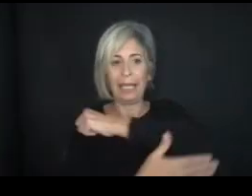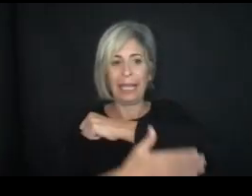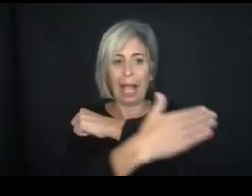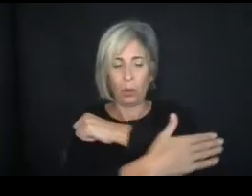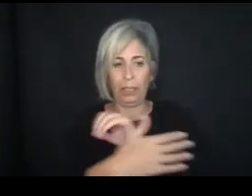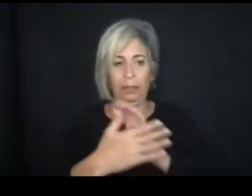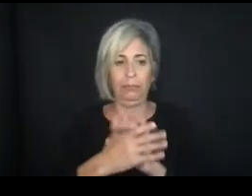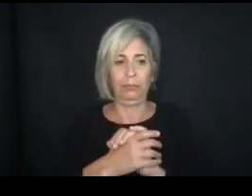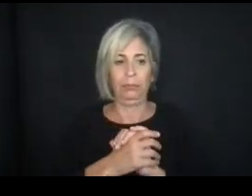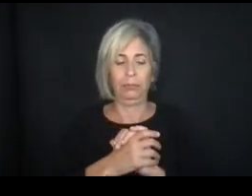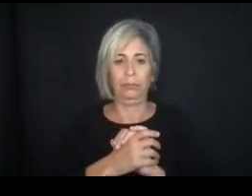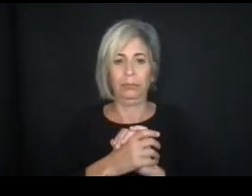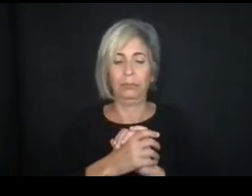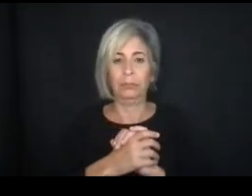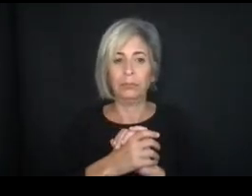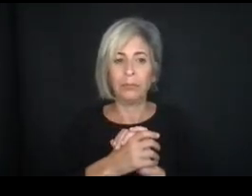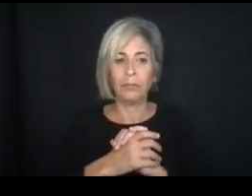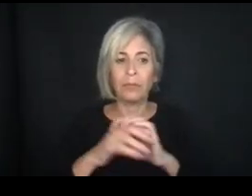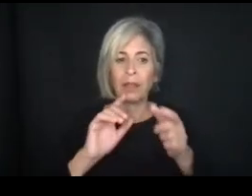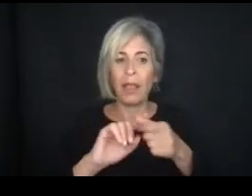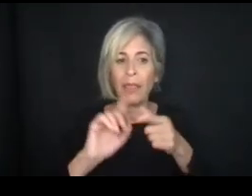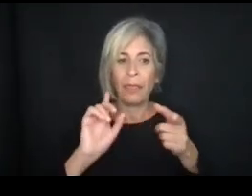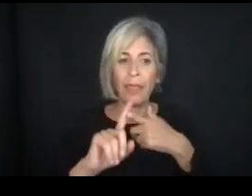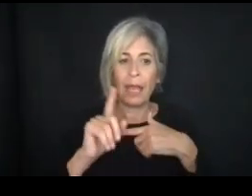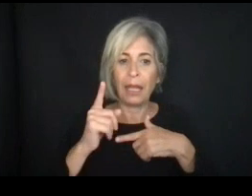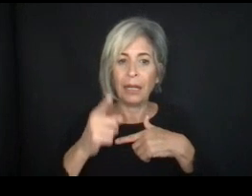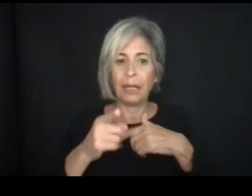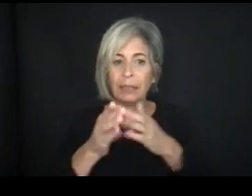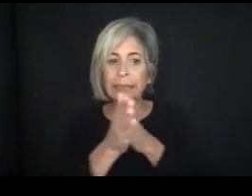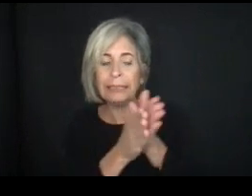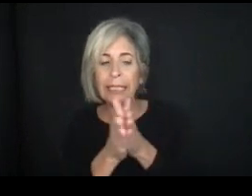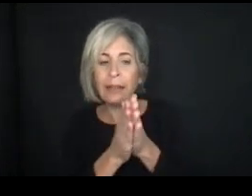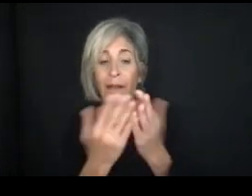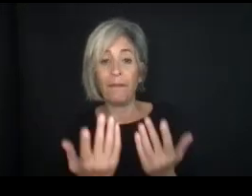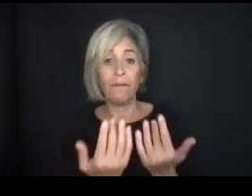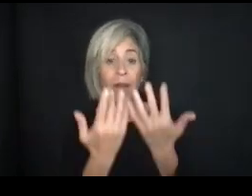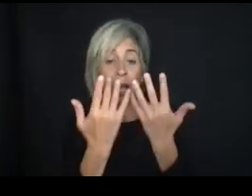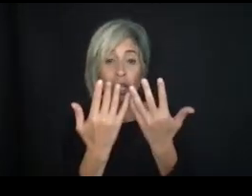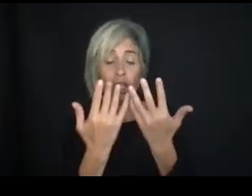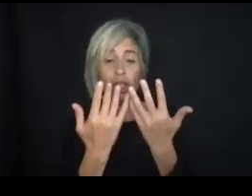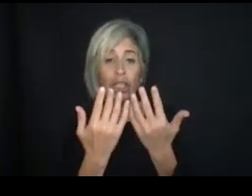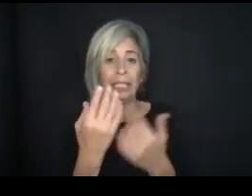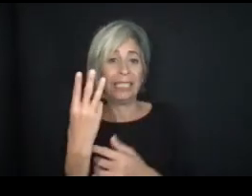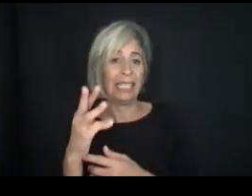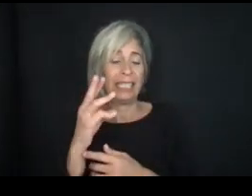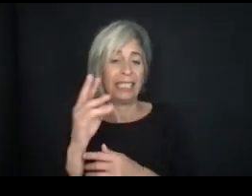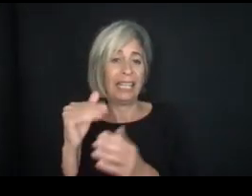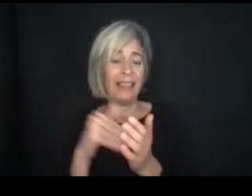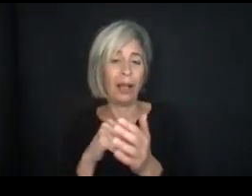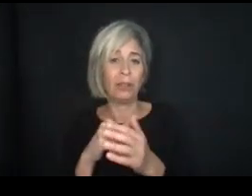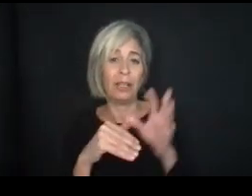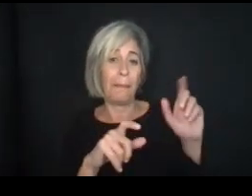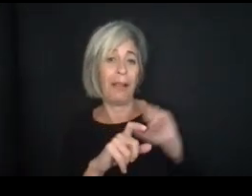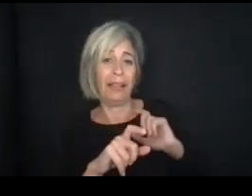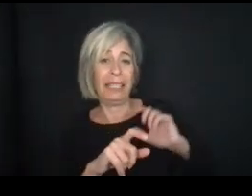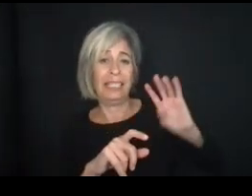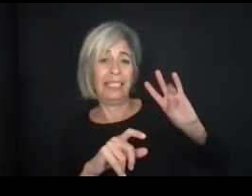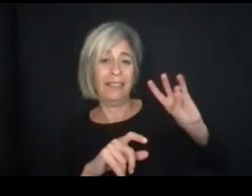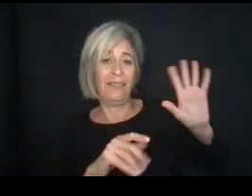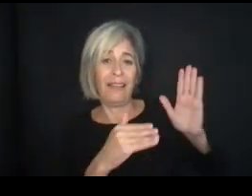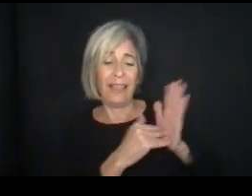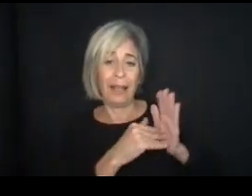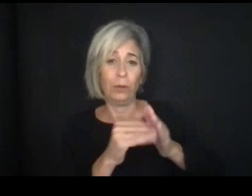And then our vaccine incentives, you'll see fire is $67,500, police is $75,000, and the general employee